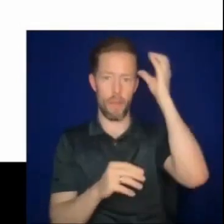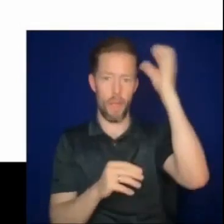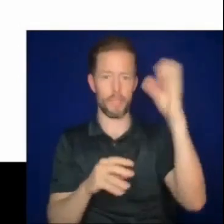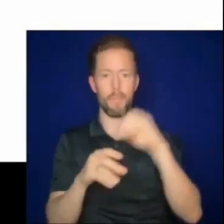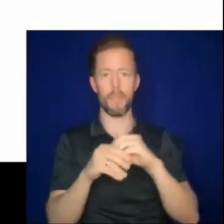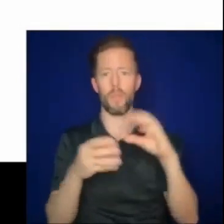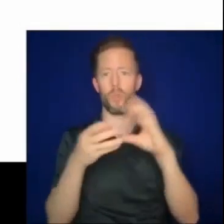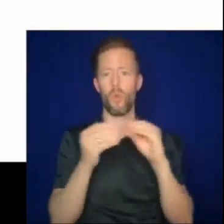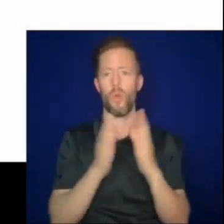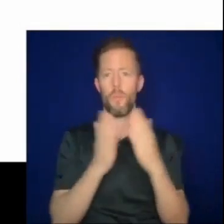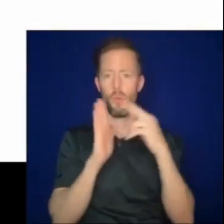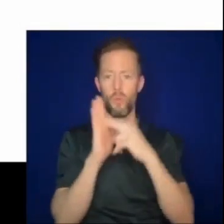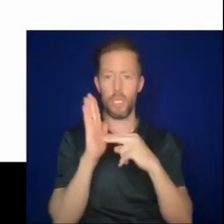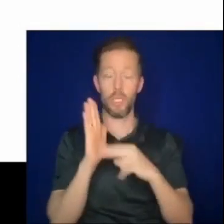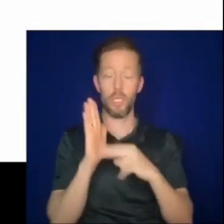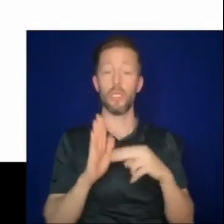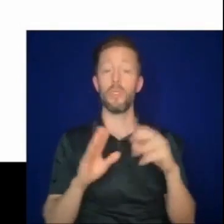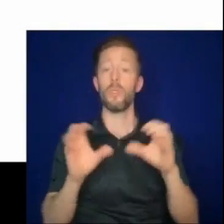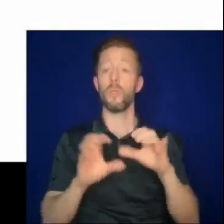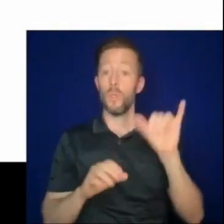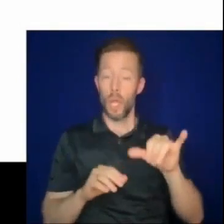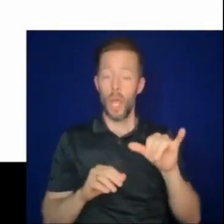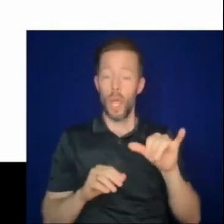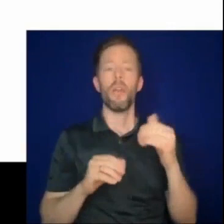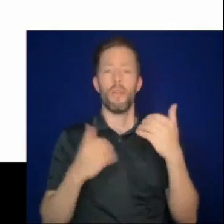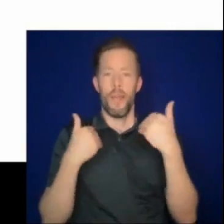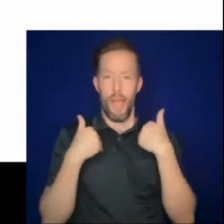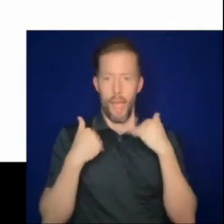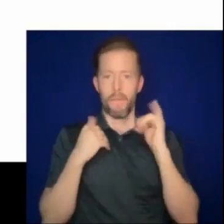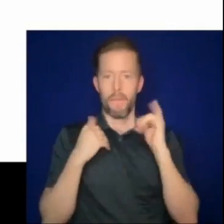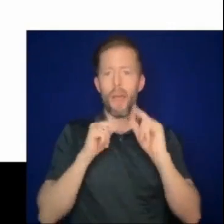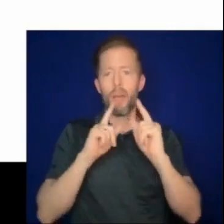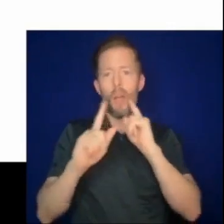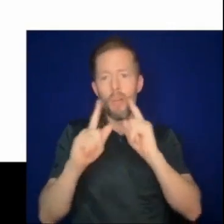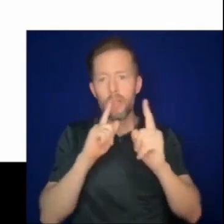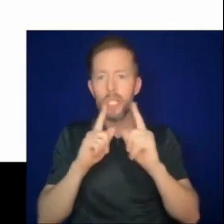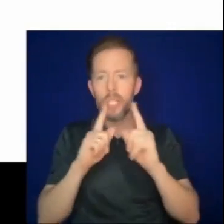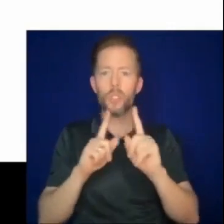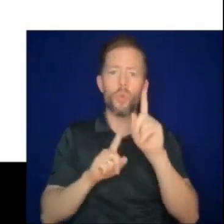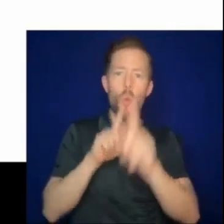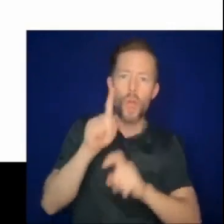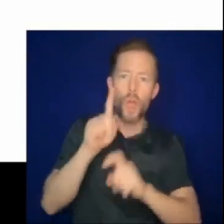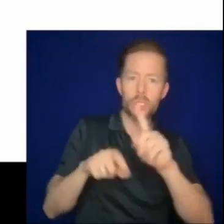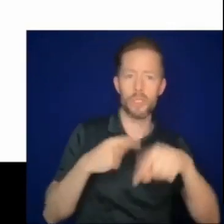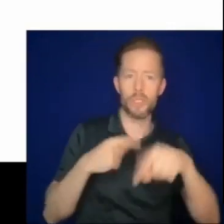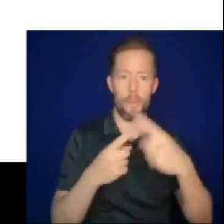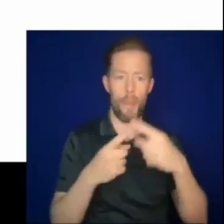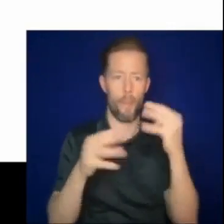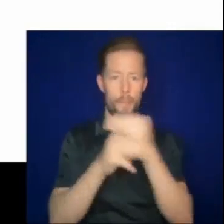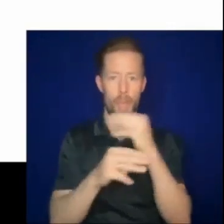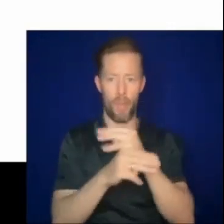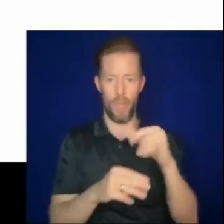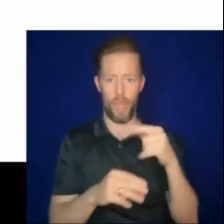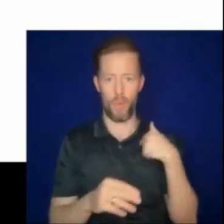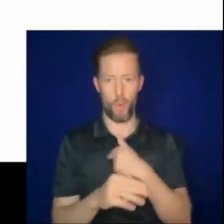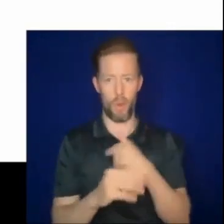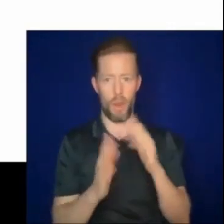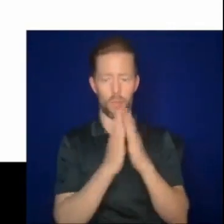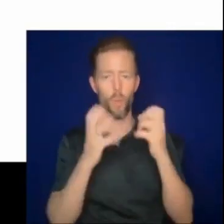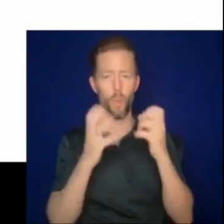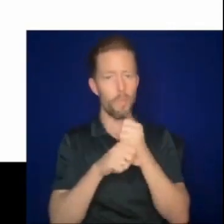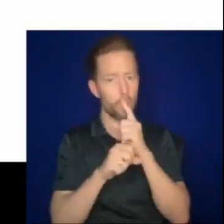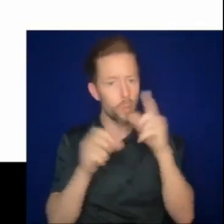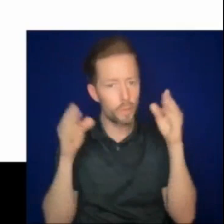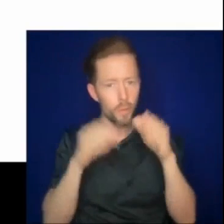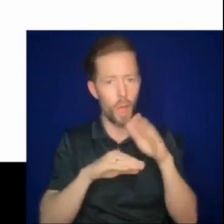math concepts within their storybook reading. And to do this, we really want to start having those conversations and questions about math that we're also